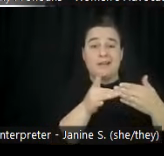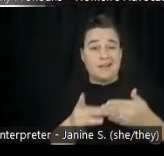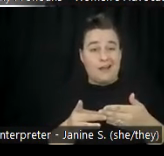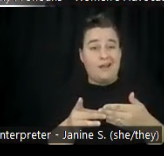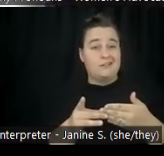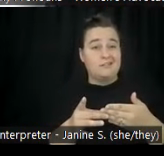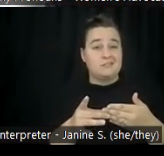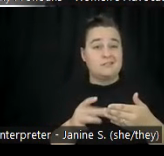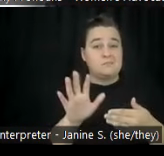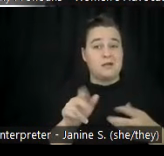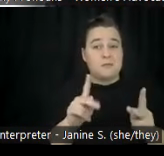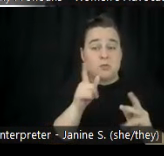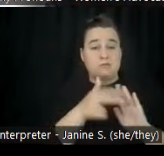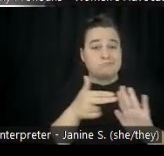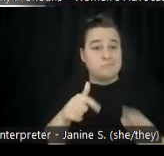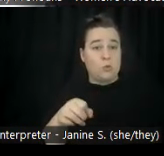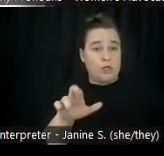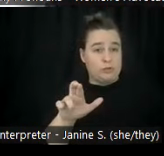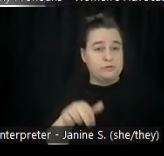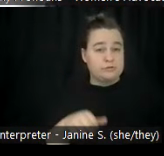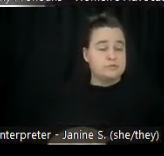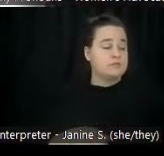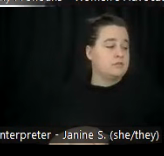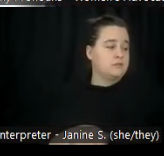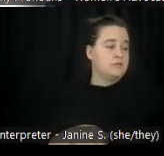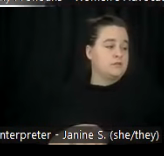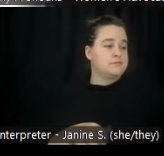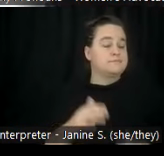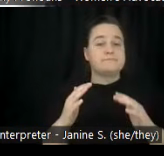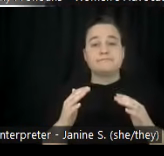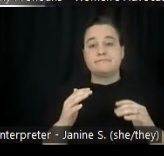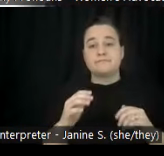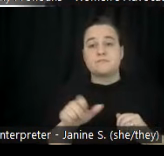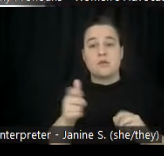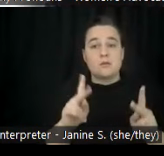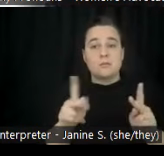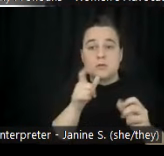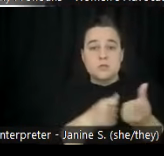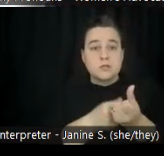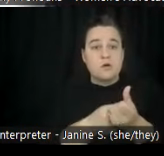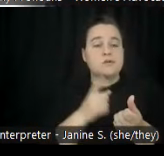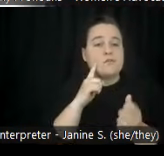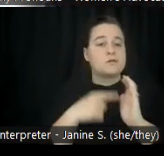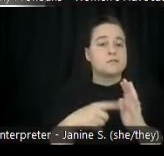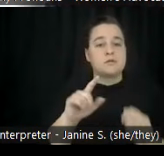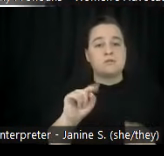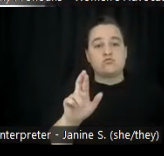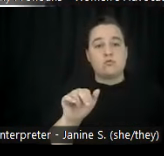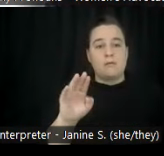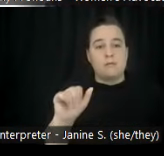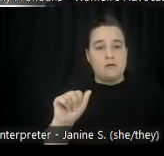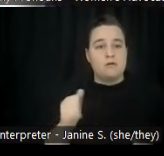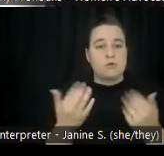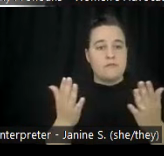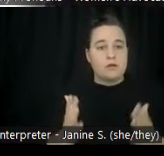identify as queer themselves. Other people who are supporting, so maybe trauma providers, understanding the